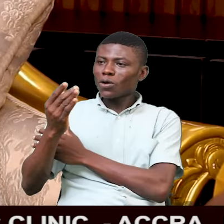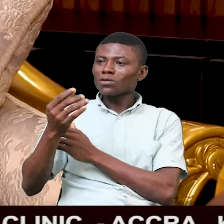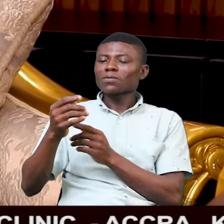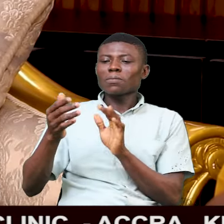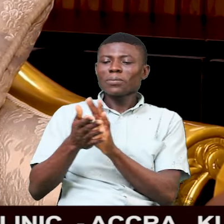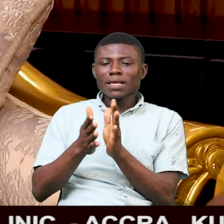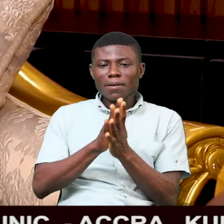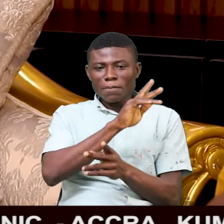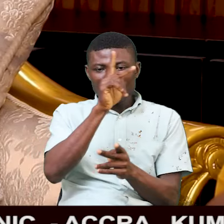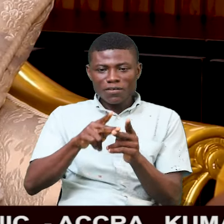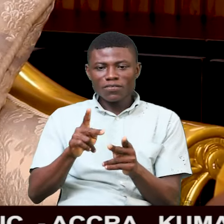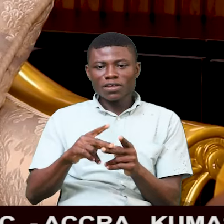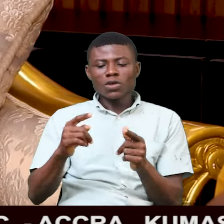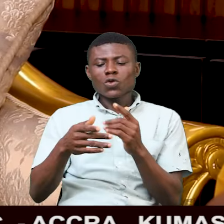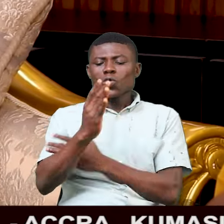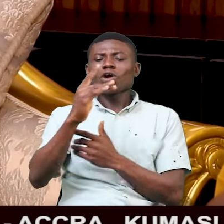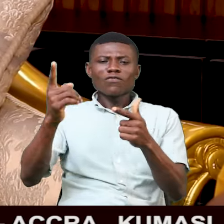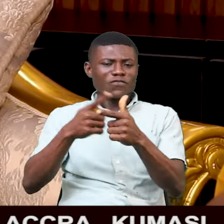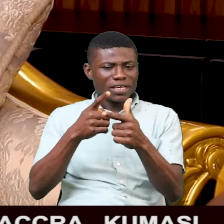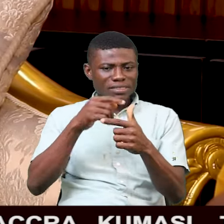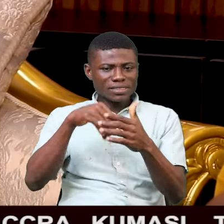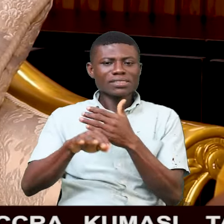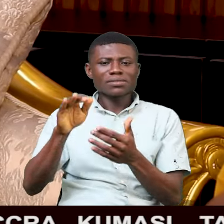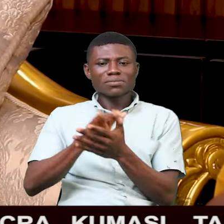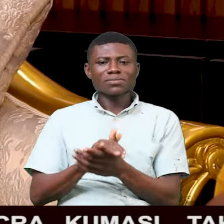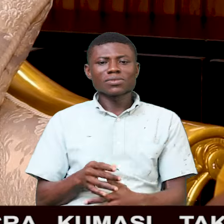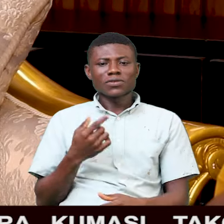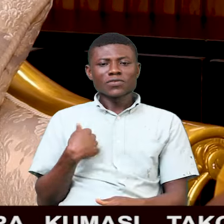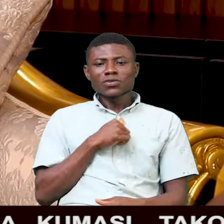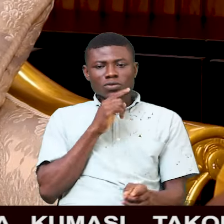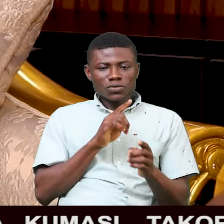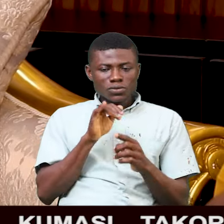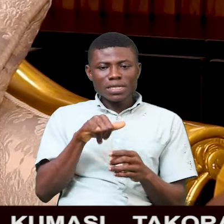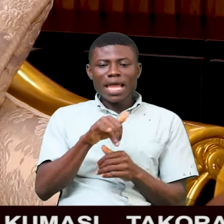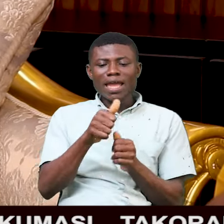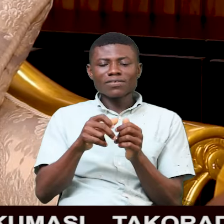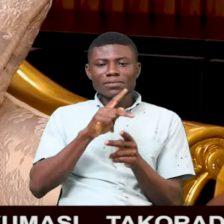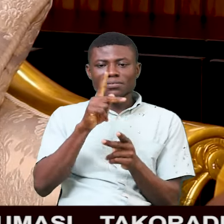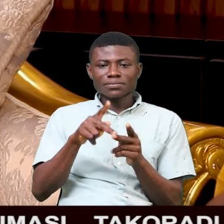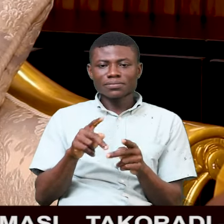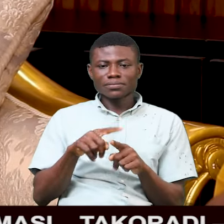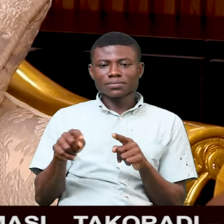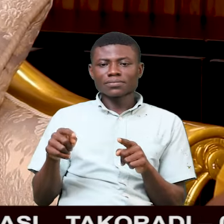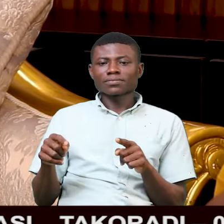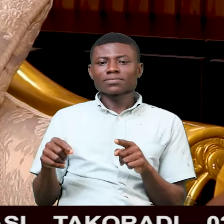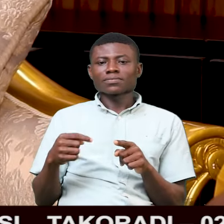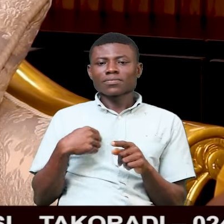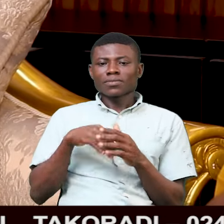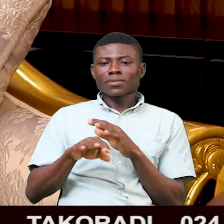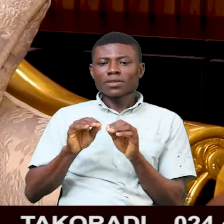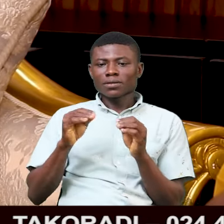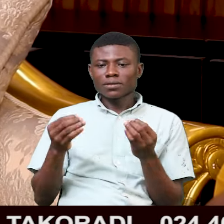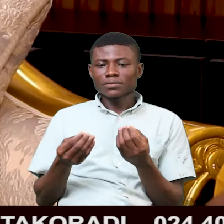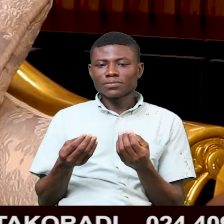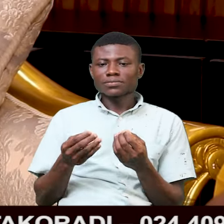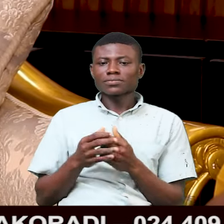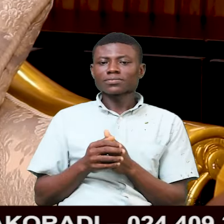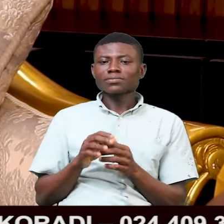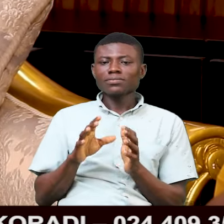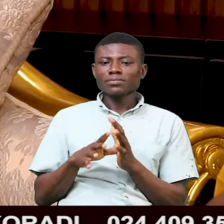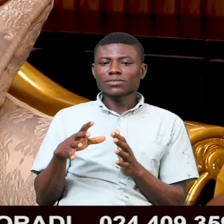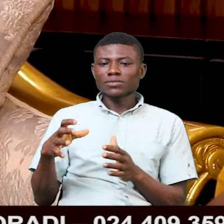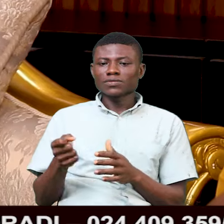Good. God first. God first. Yeah, yeah, it's a sad ni near my own semi office or by ya